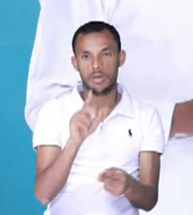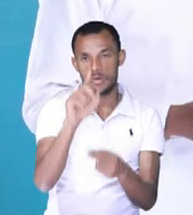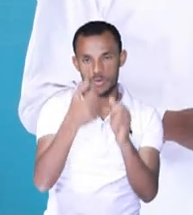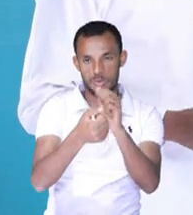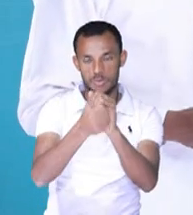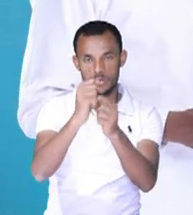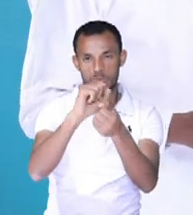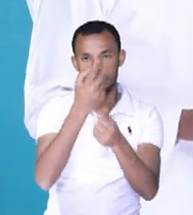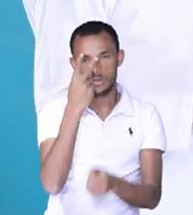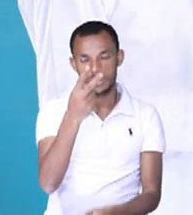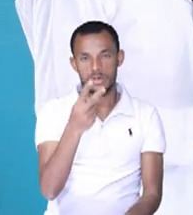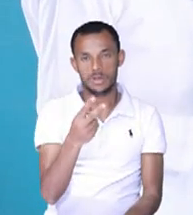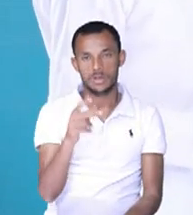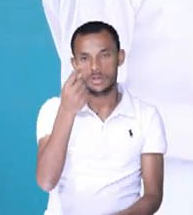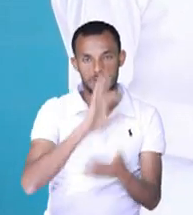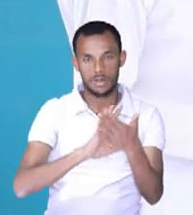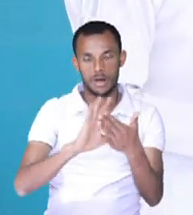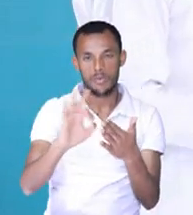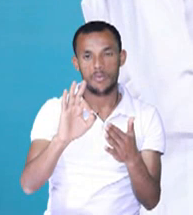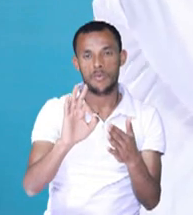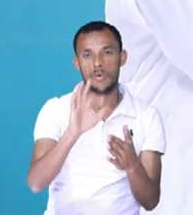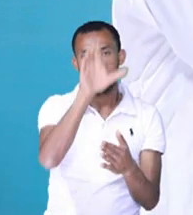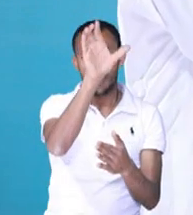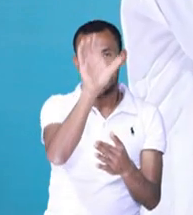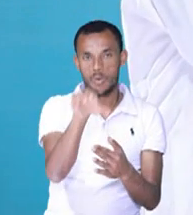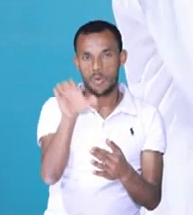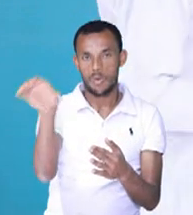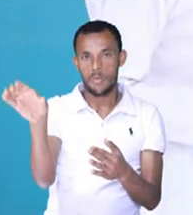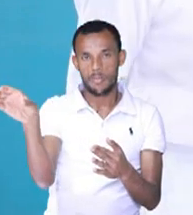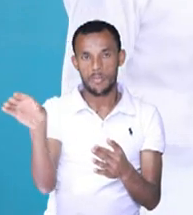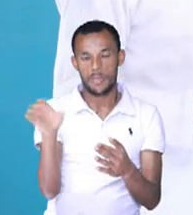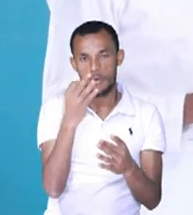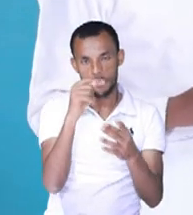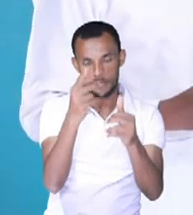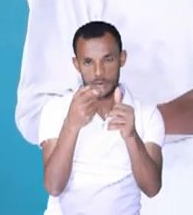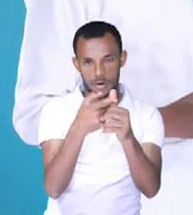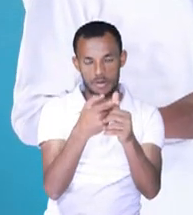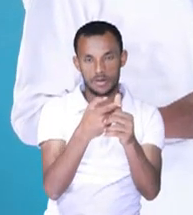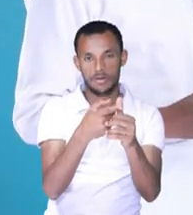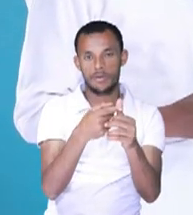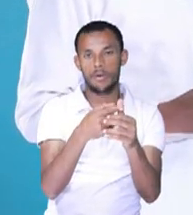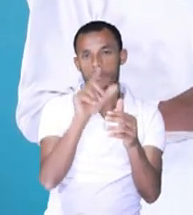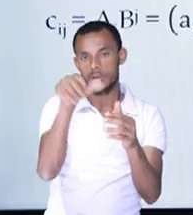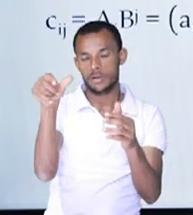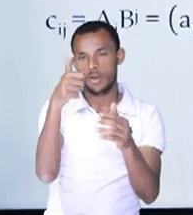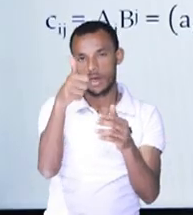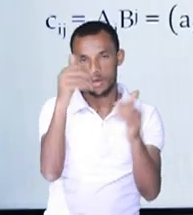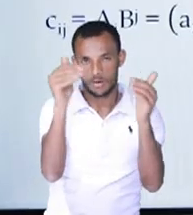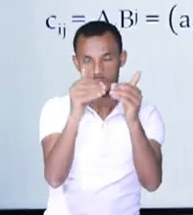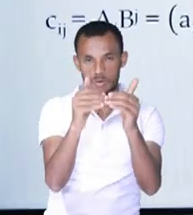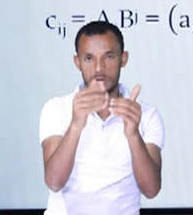to check that the number of columns of the first matrix A must be is equal to the number